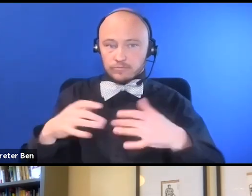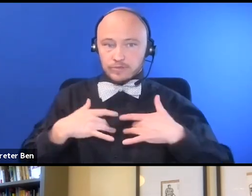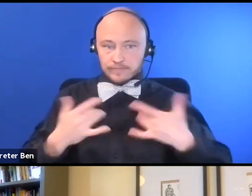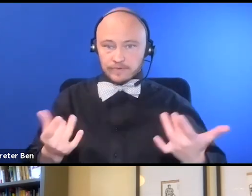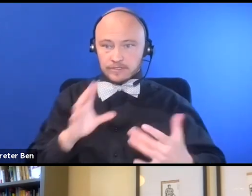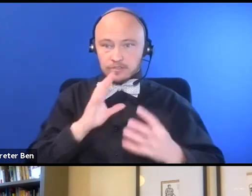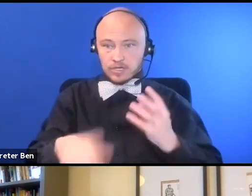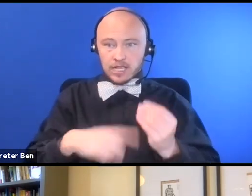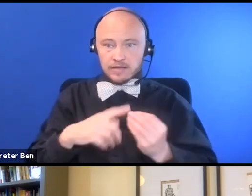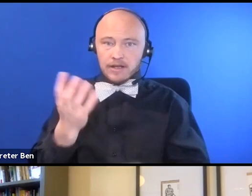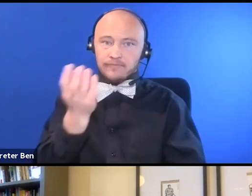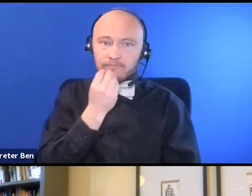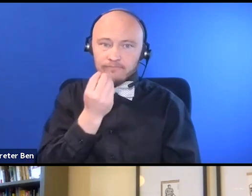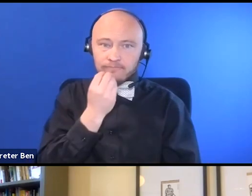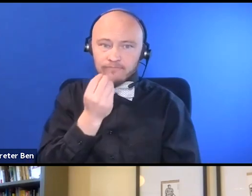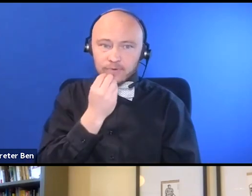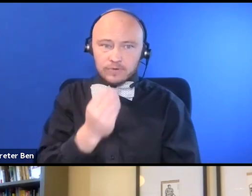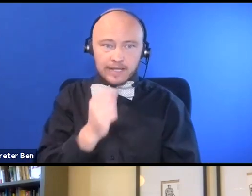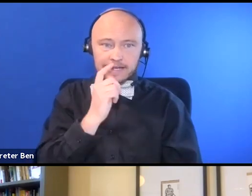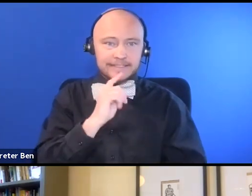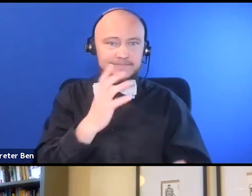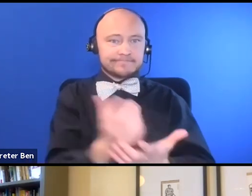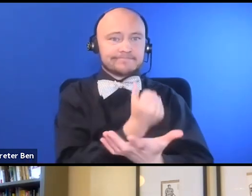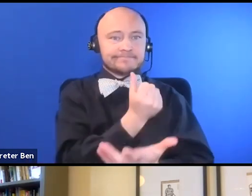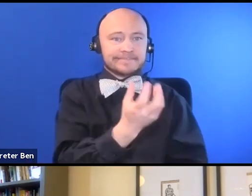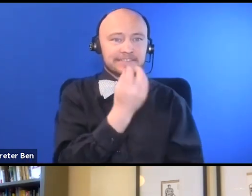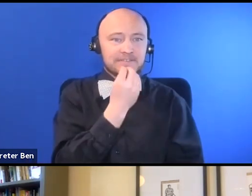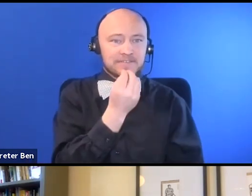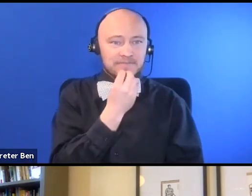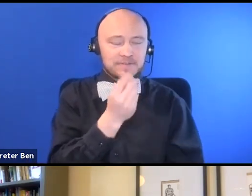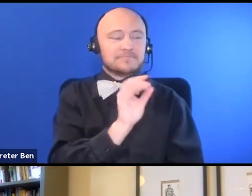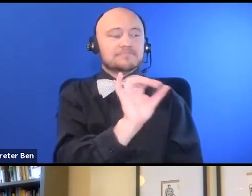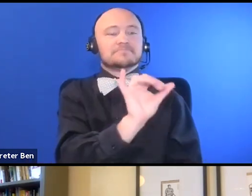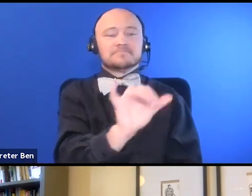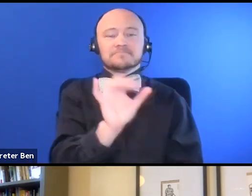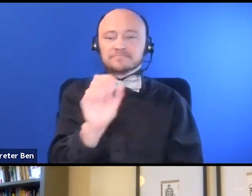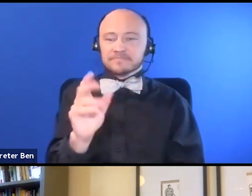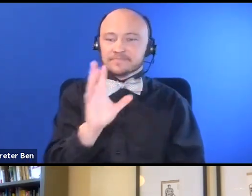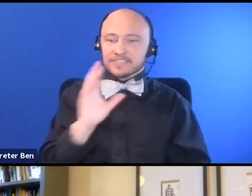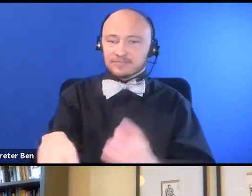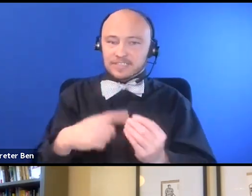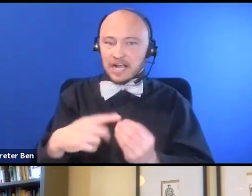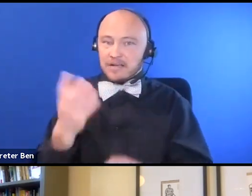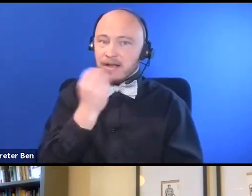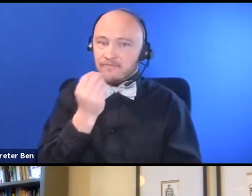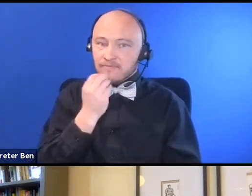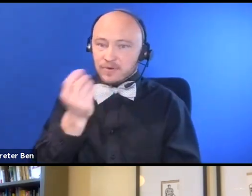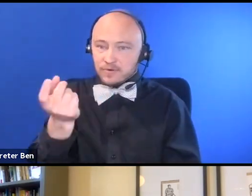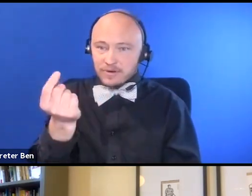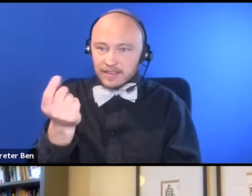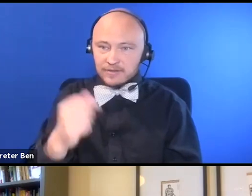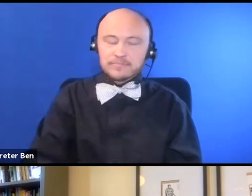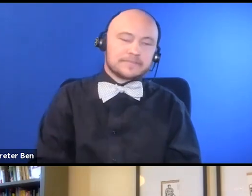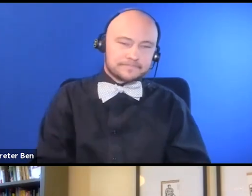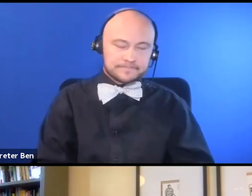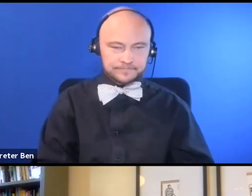about food, but I didn't get to it. Oh, so let's talk about food a little bit. You know,